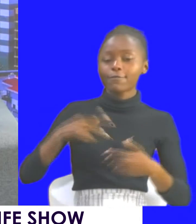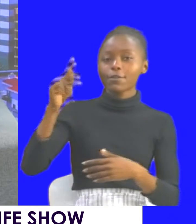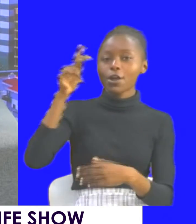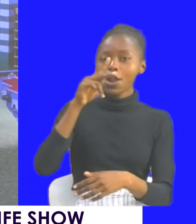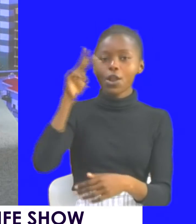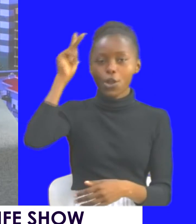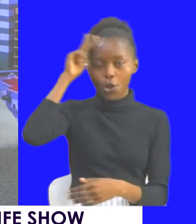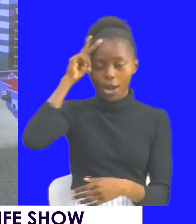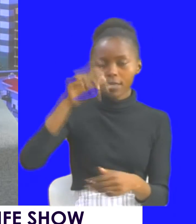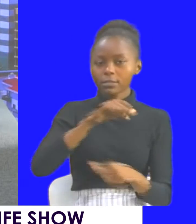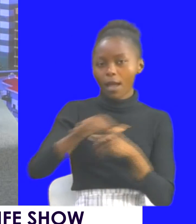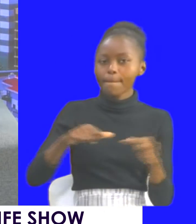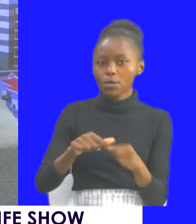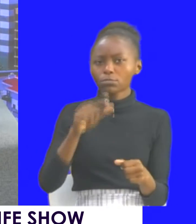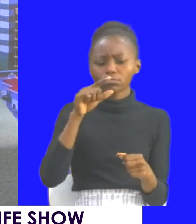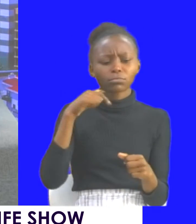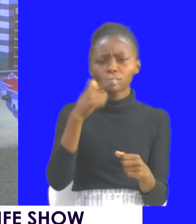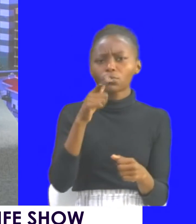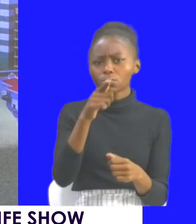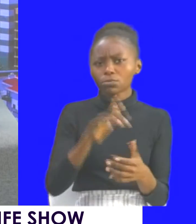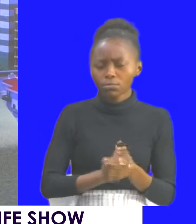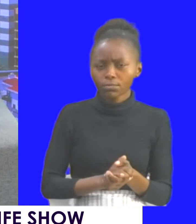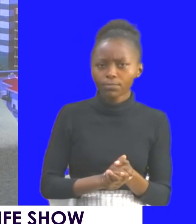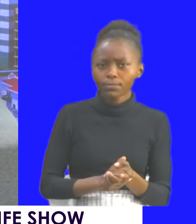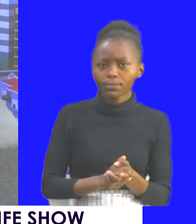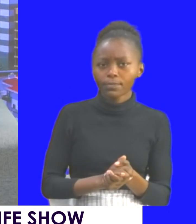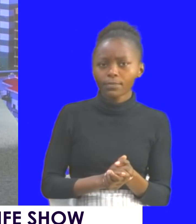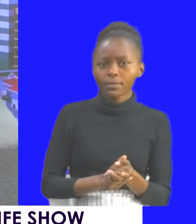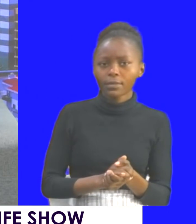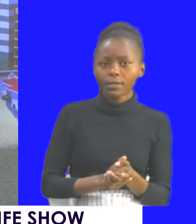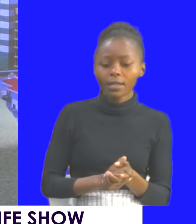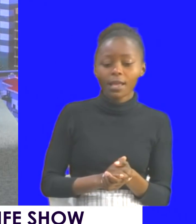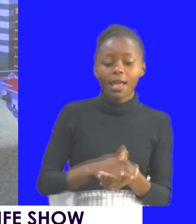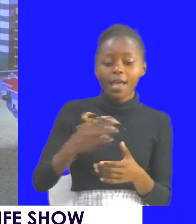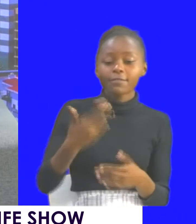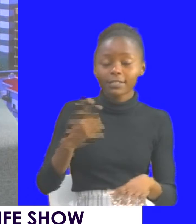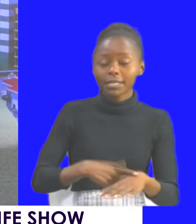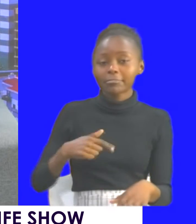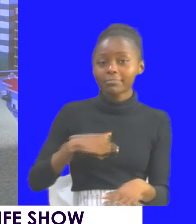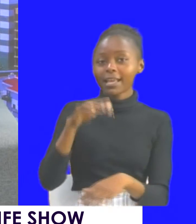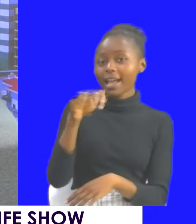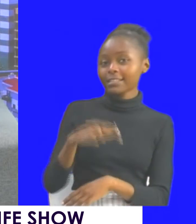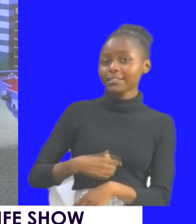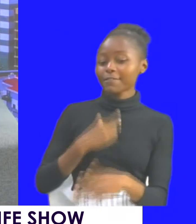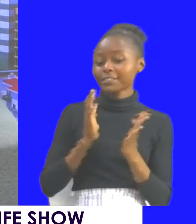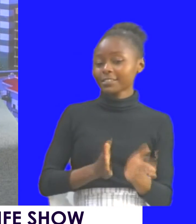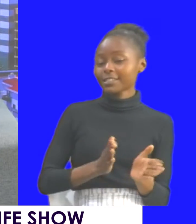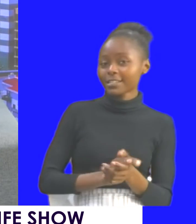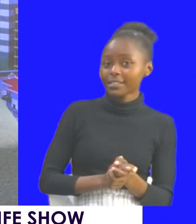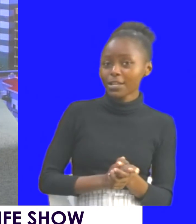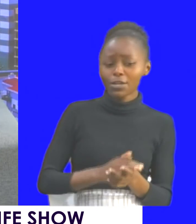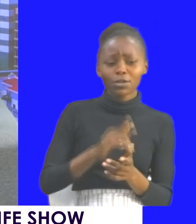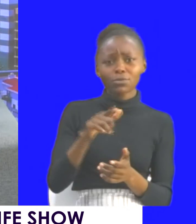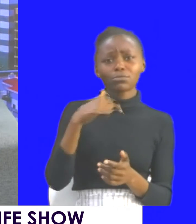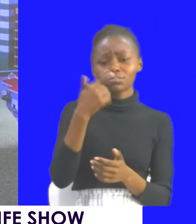are. Who are you? I keep asking every guest that I bring into this studio, who are you and who do you think